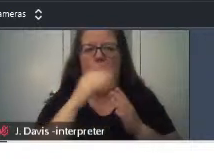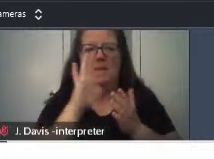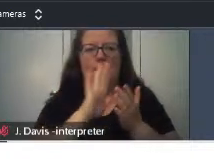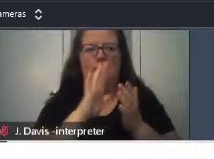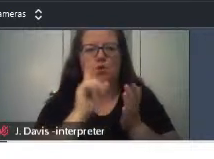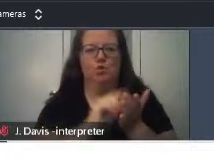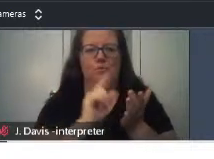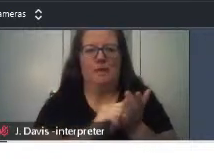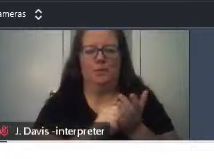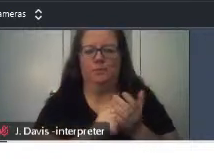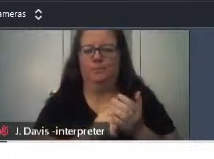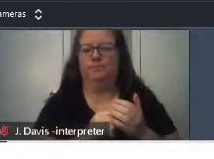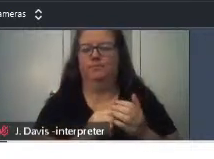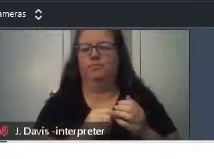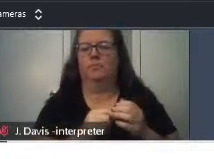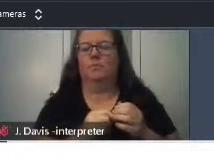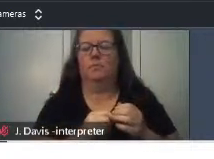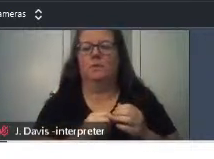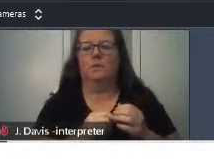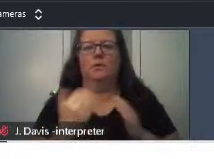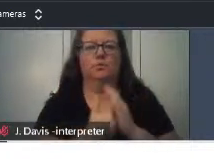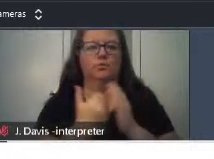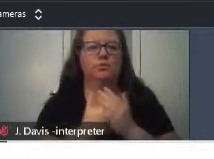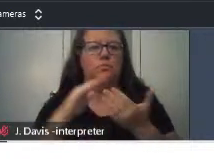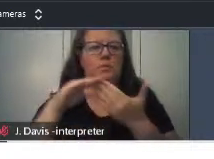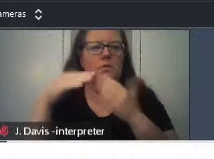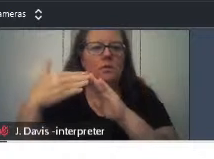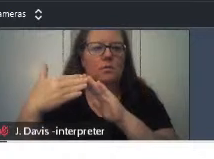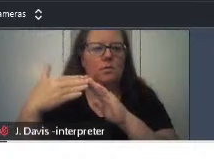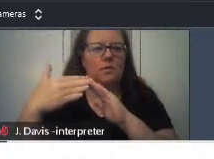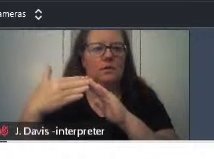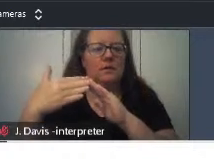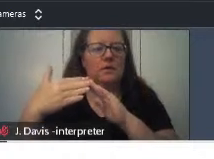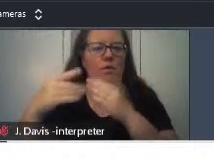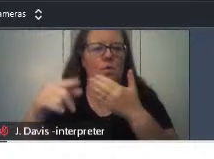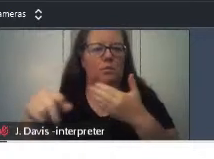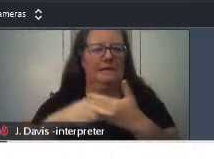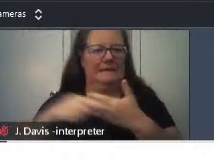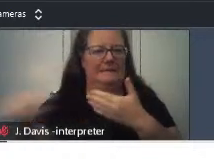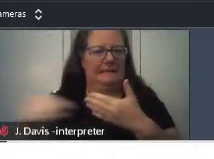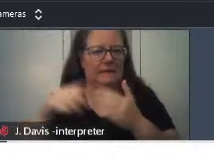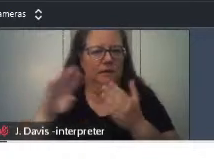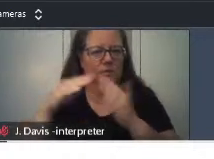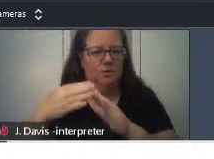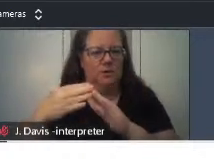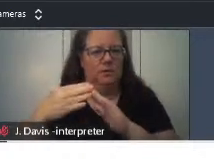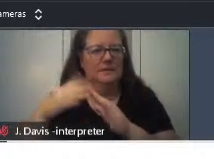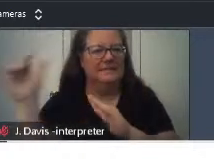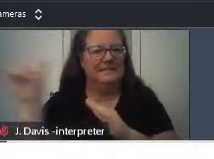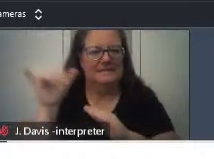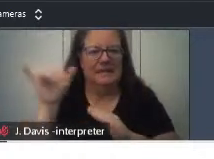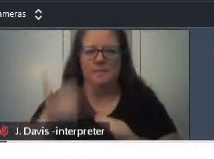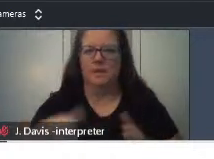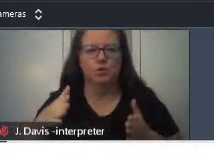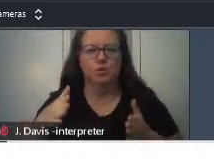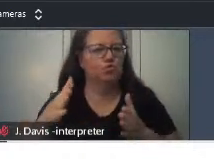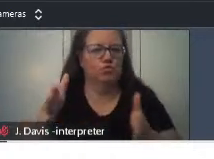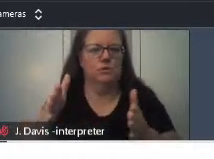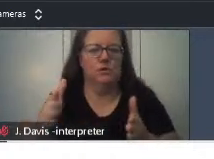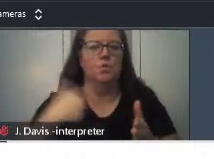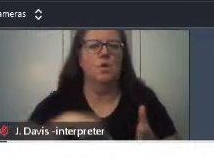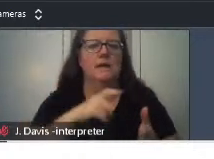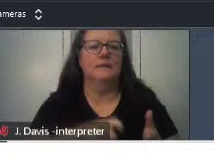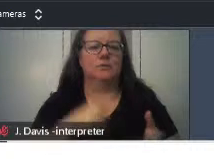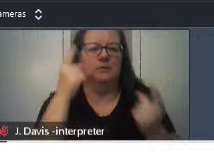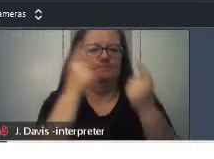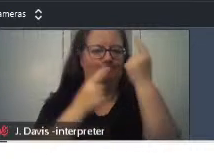new community, a gated community on that same street. So we want to make sure that we are thoughtful of all